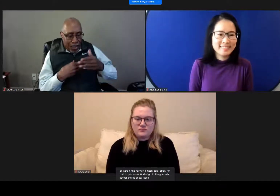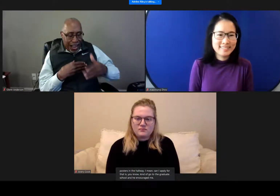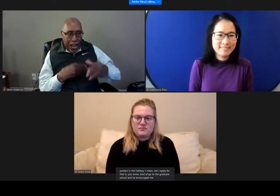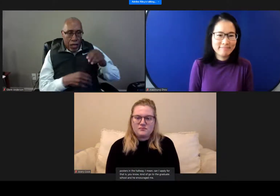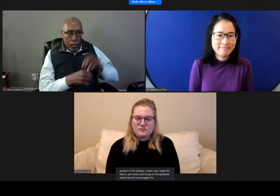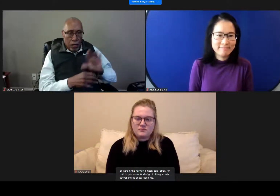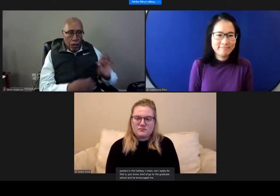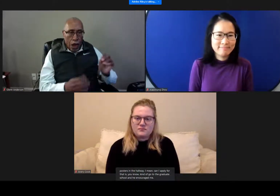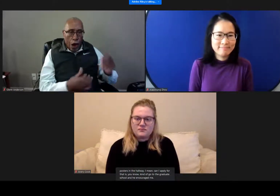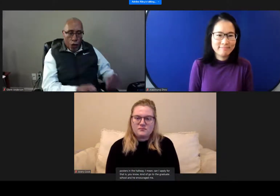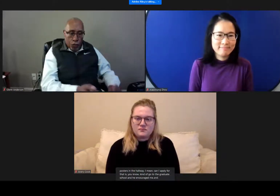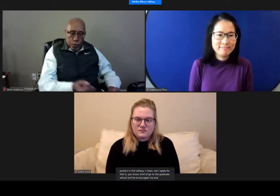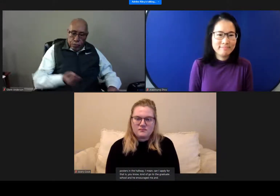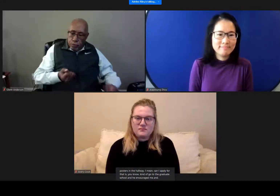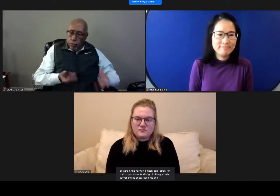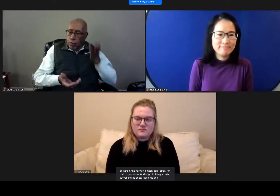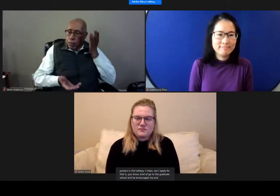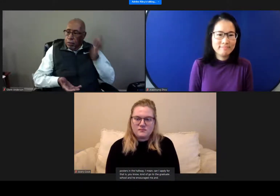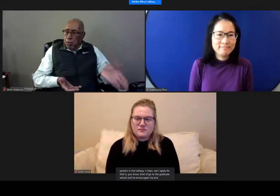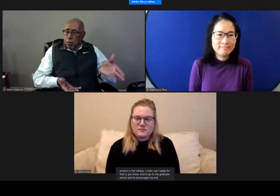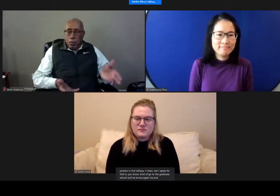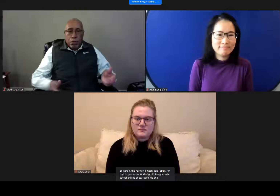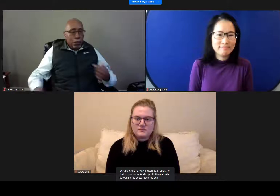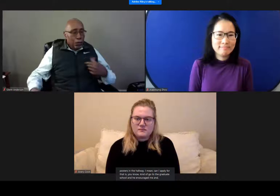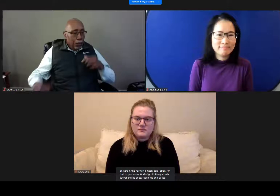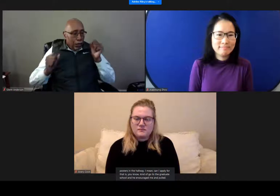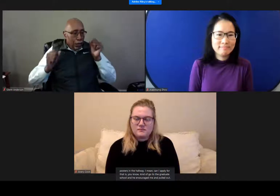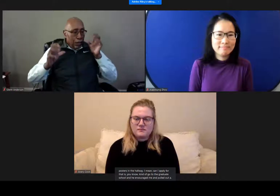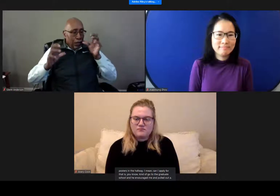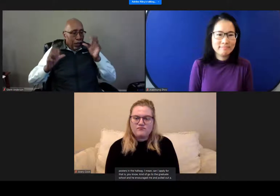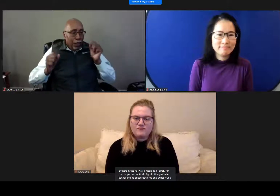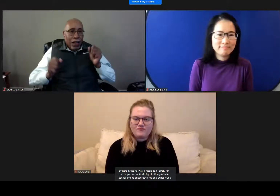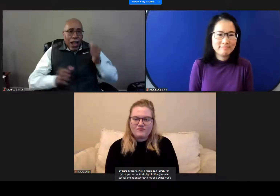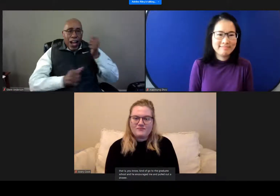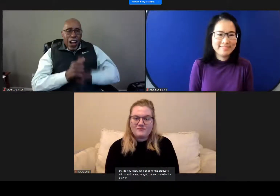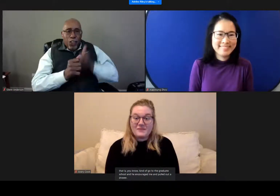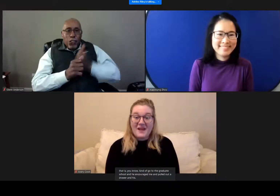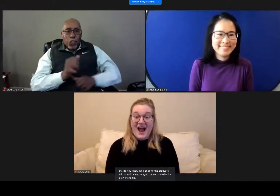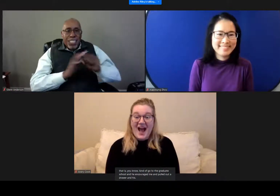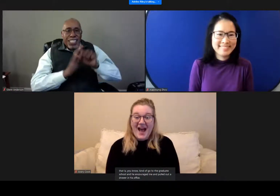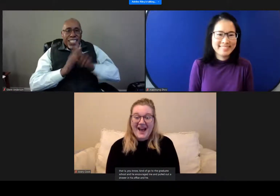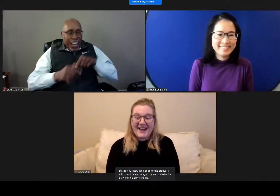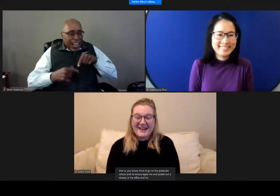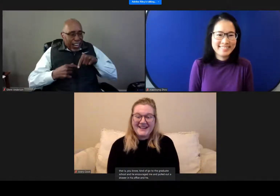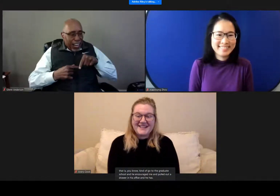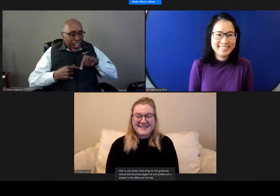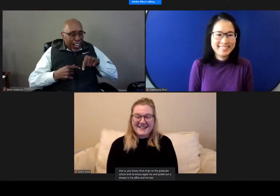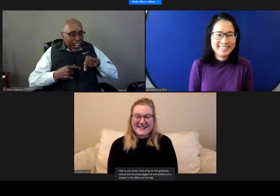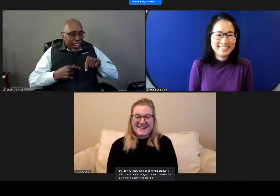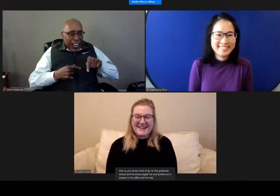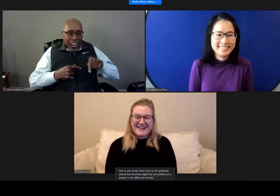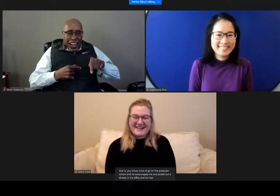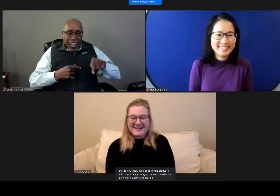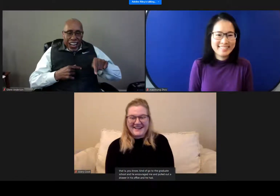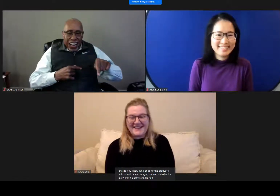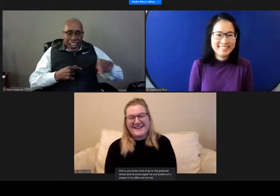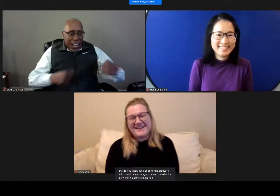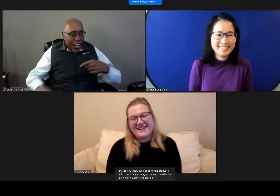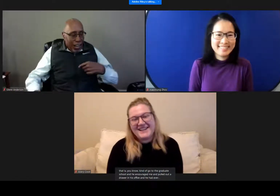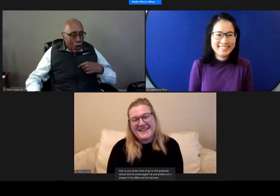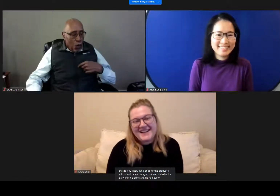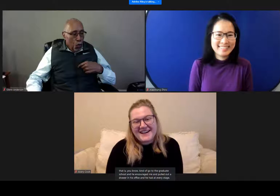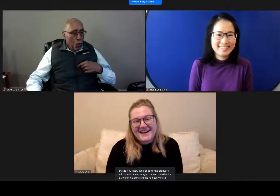me, and pulled out a drawer in his office, and he had